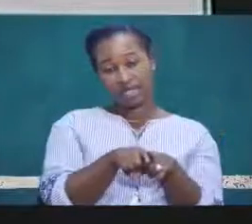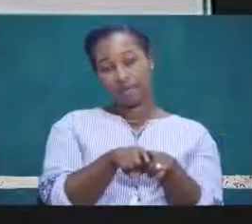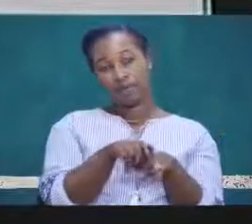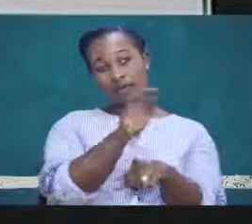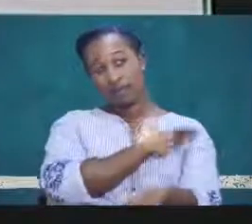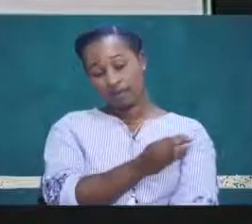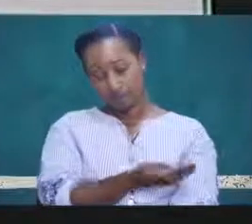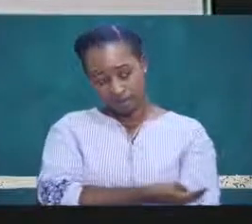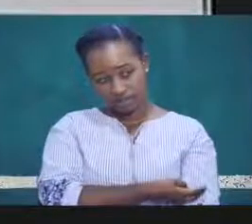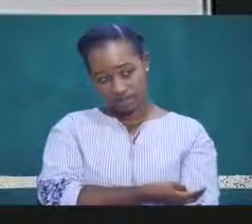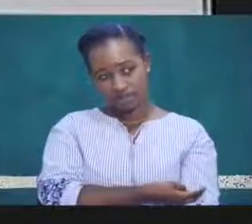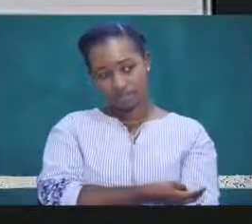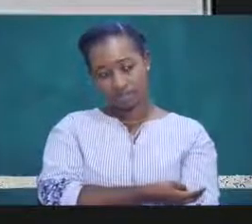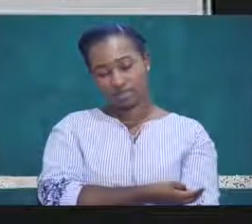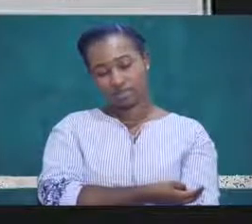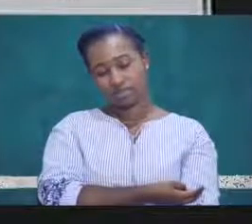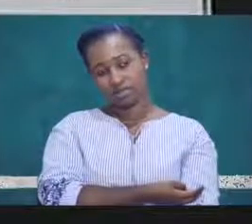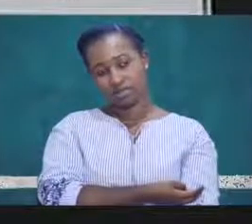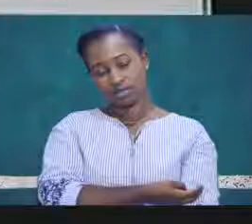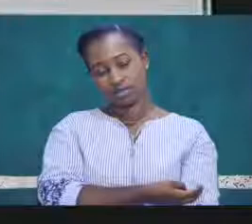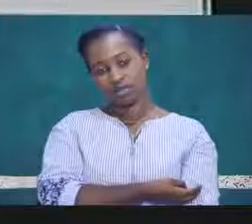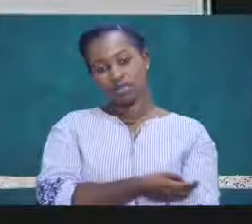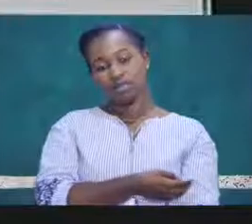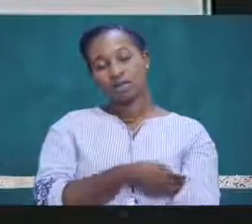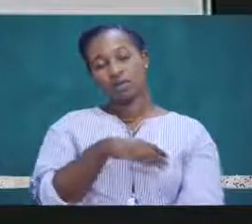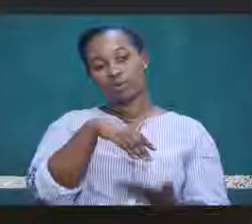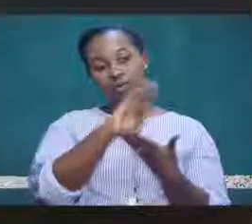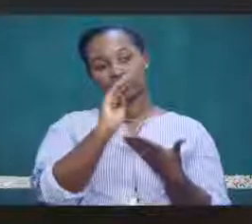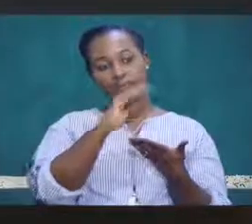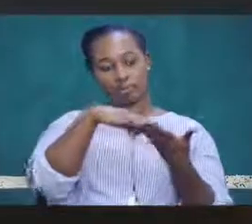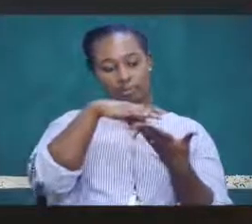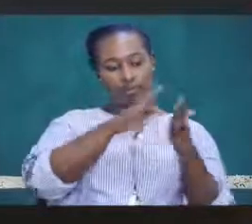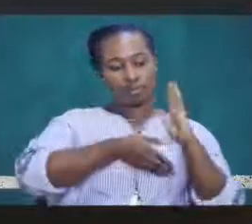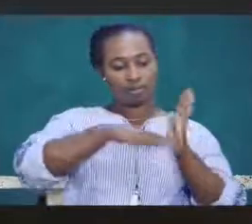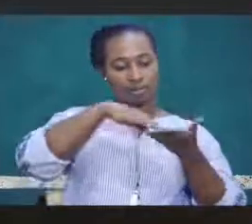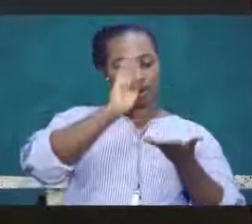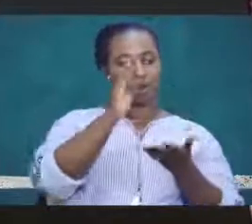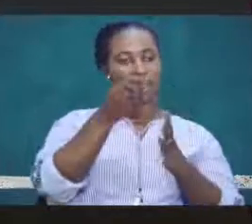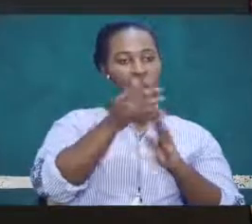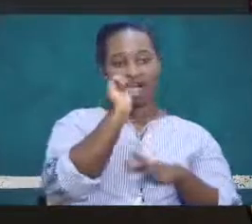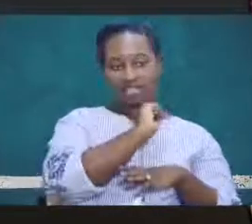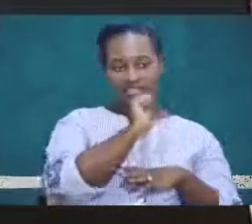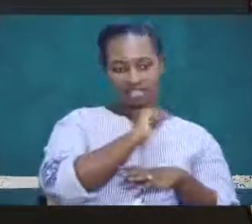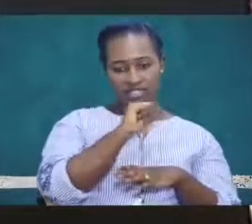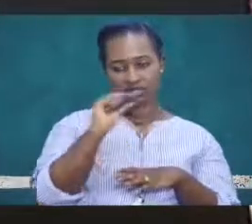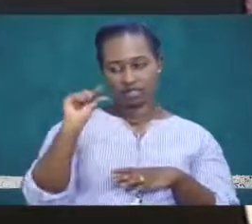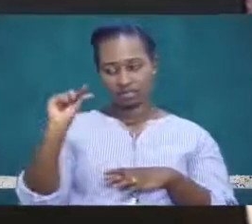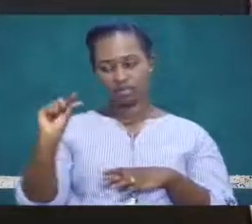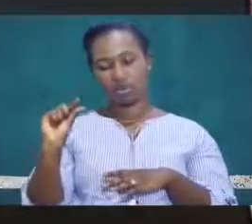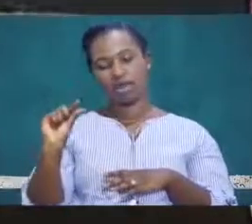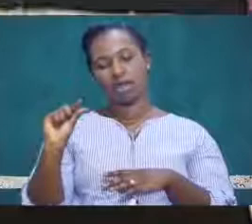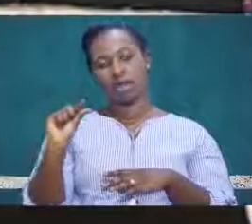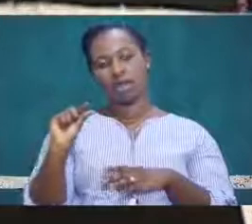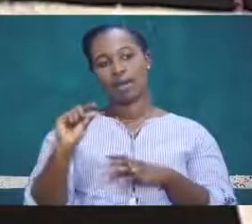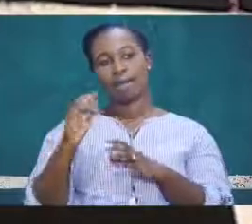the same force, there will be more acceleration on the smaller mass, and there will be less